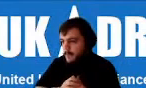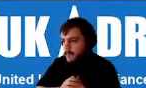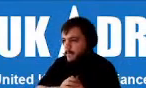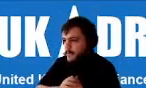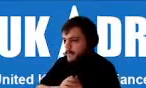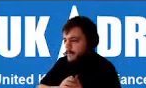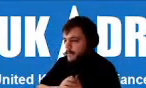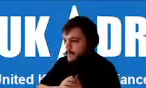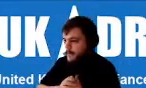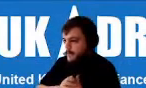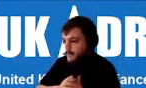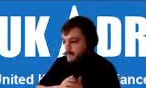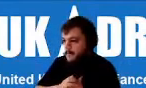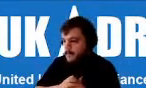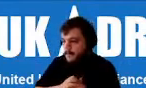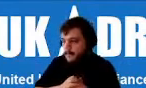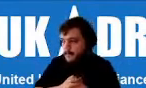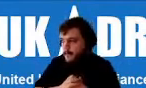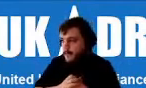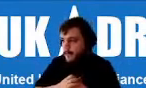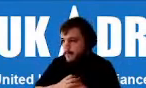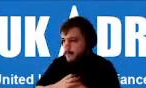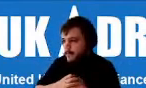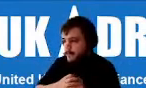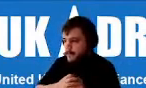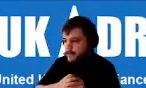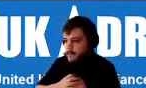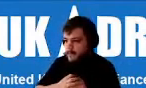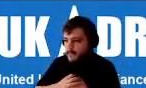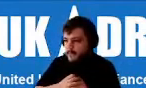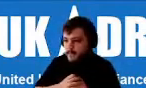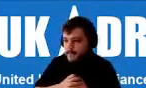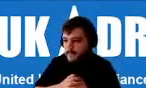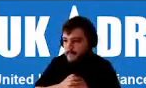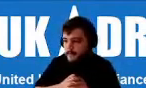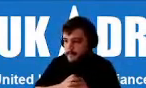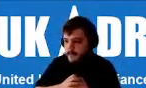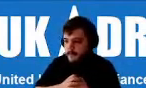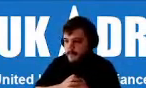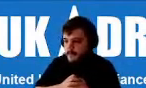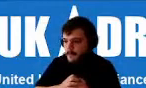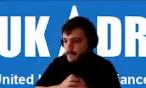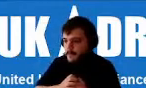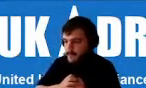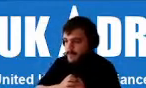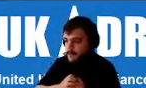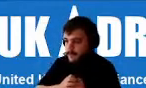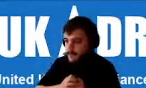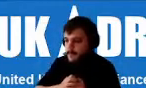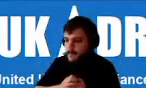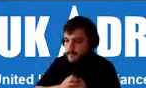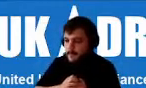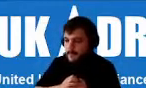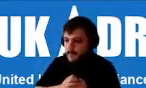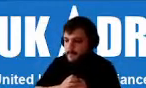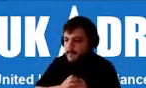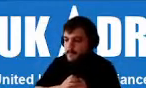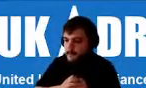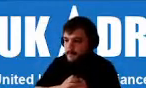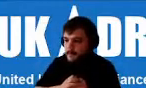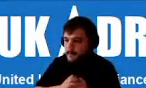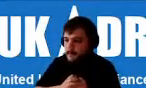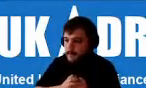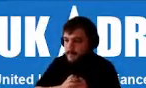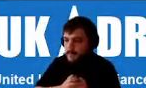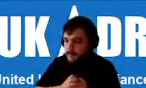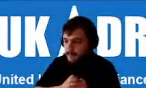you can't stop responding. How many times does one hear a politician say, money is no object? They usually don't mean it, but